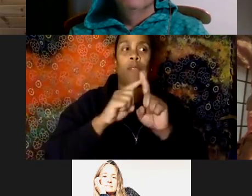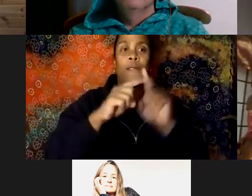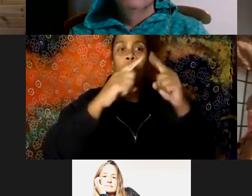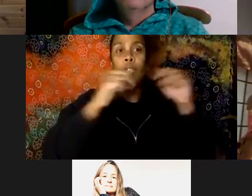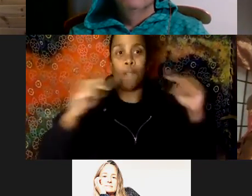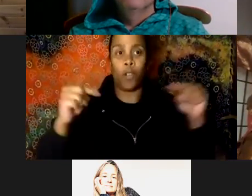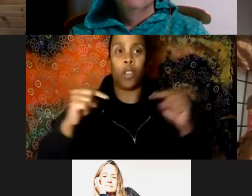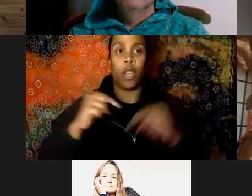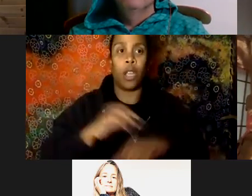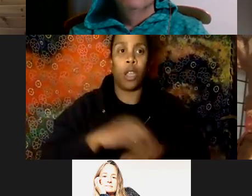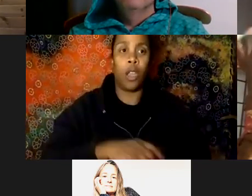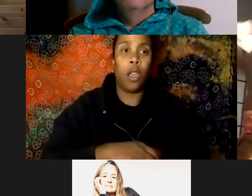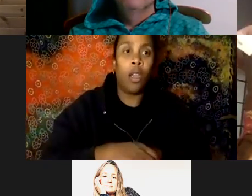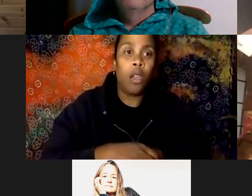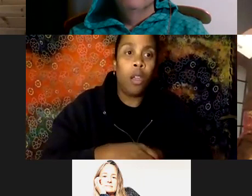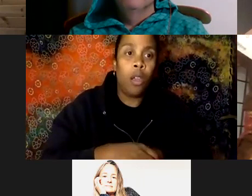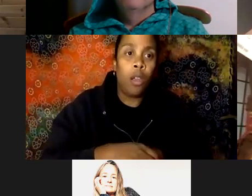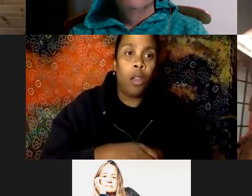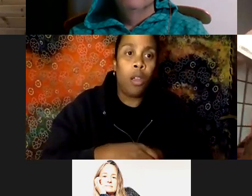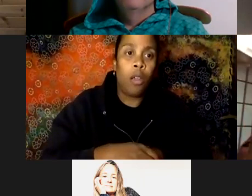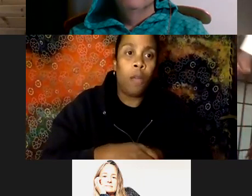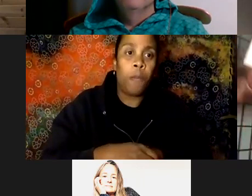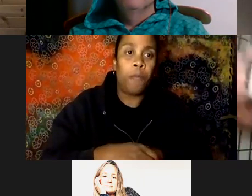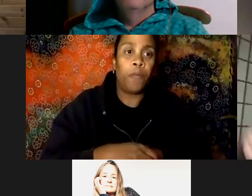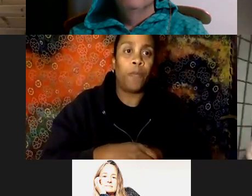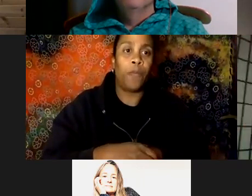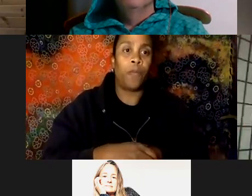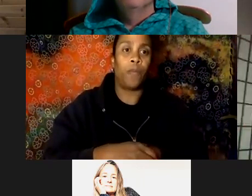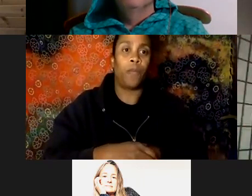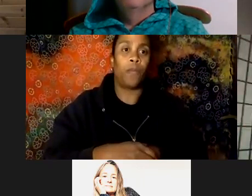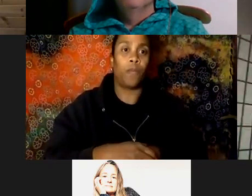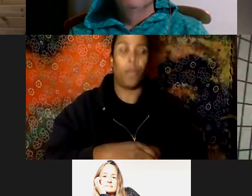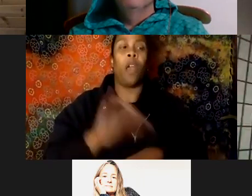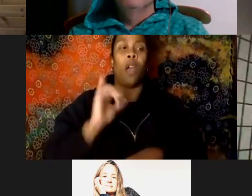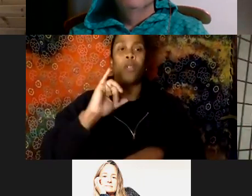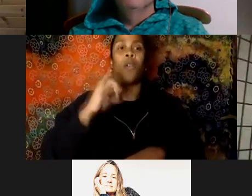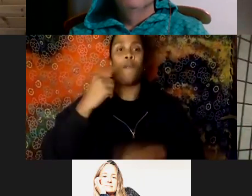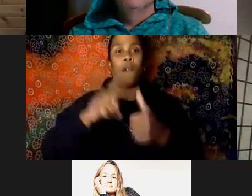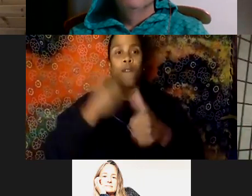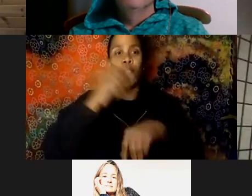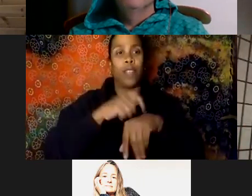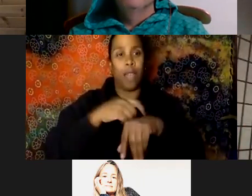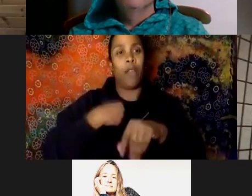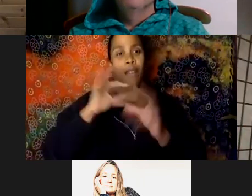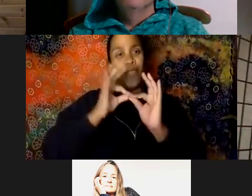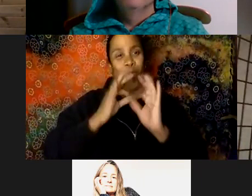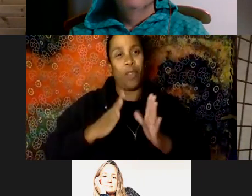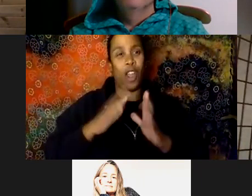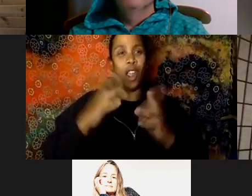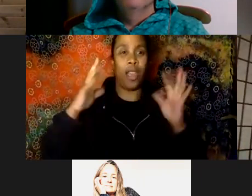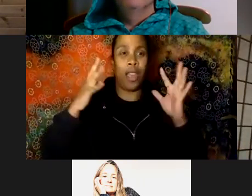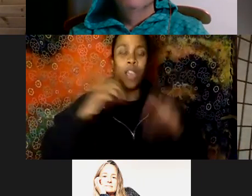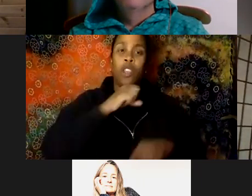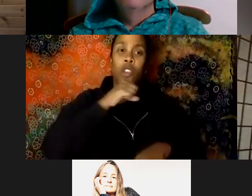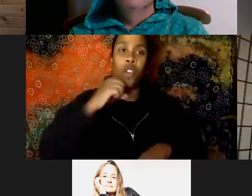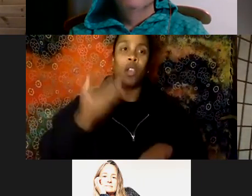and access for everyone. We also, for the first time, we have someone doing sign language interpretation tonight. So Sharon is